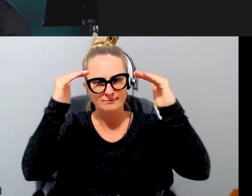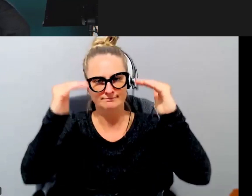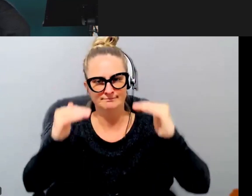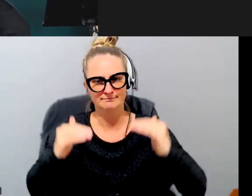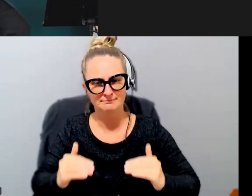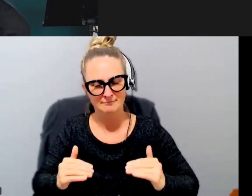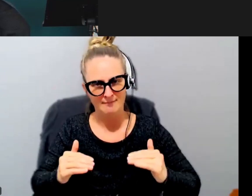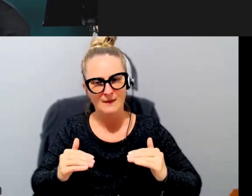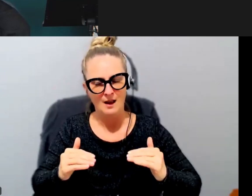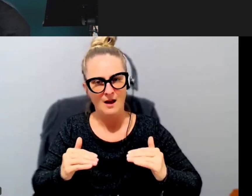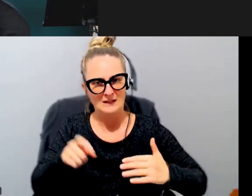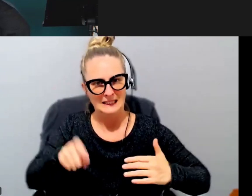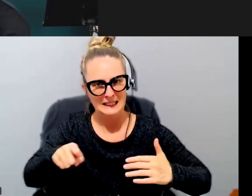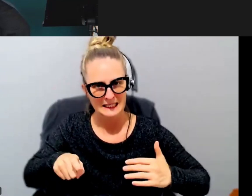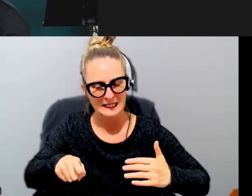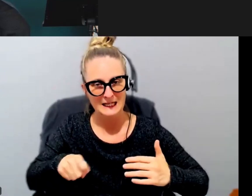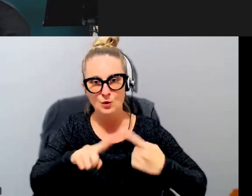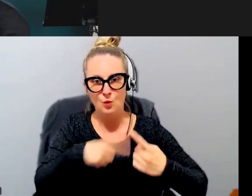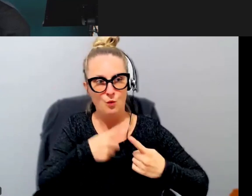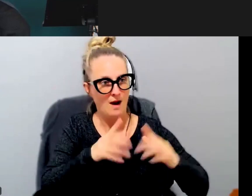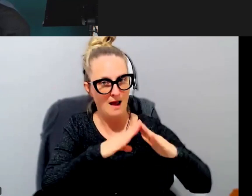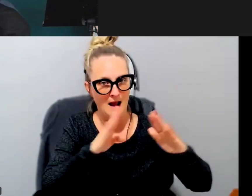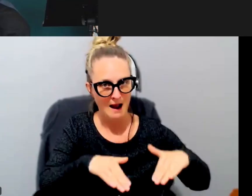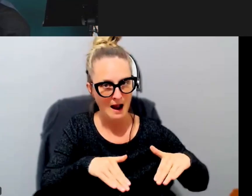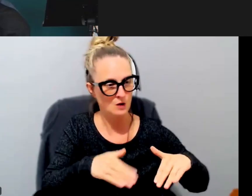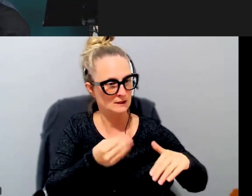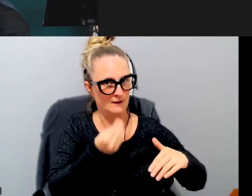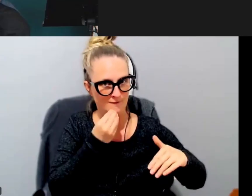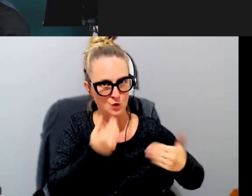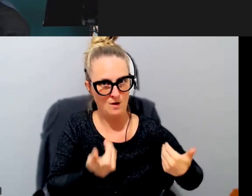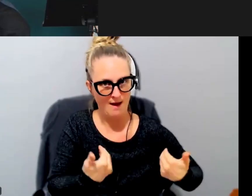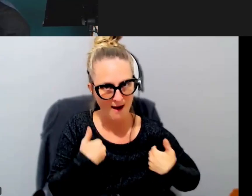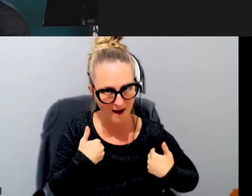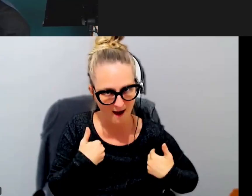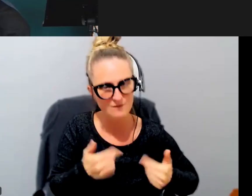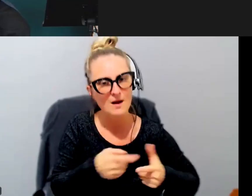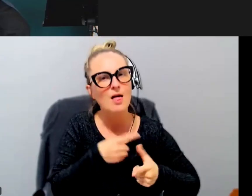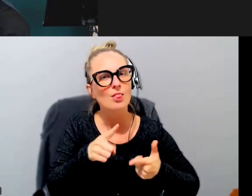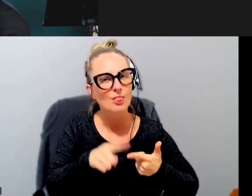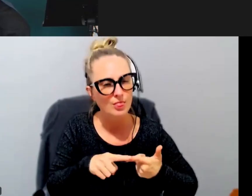Once you're able to put a roof over your head and feed yourselves, you start to get to